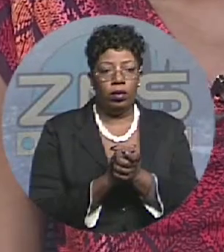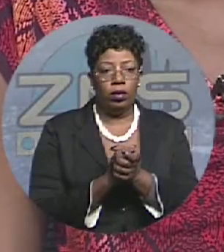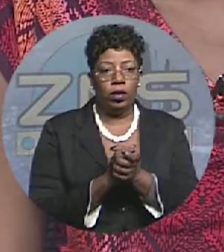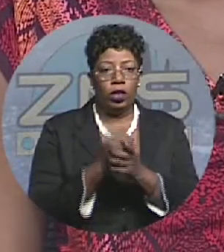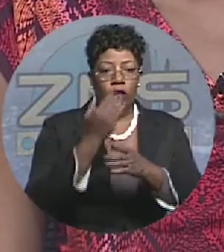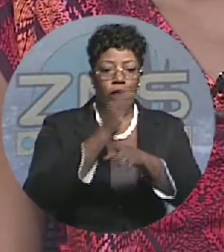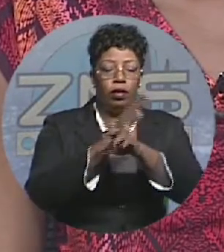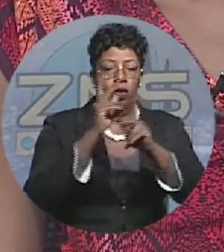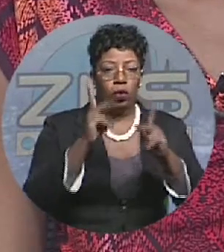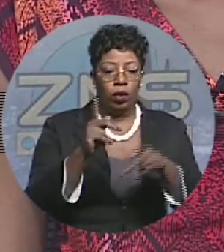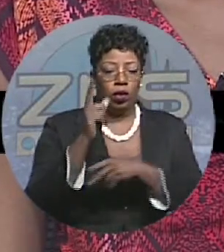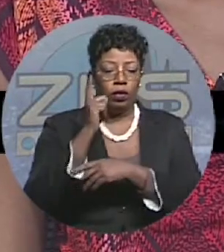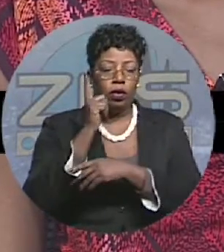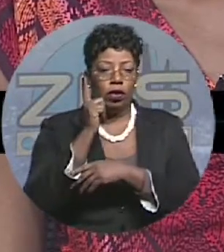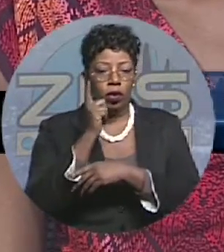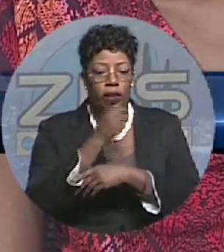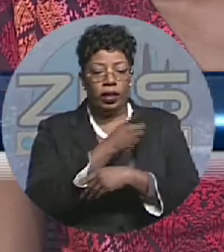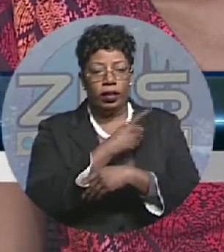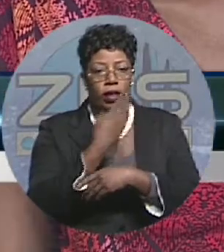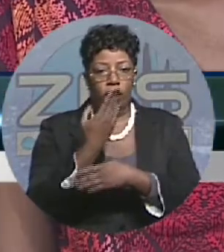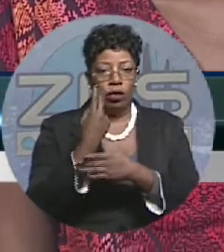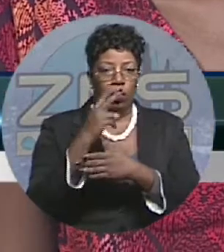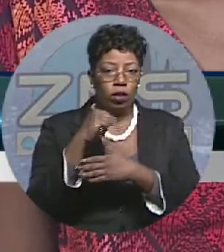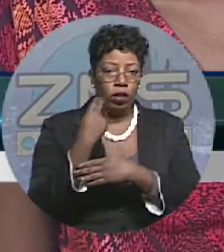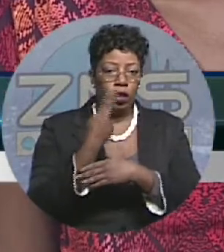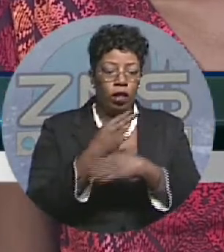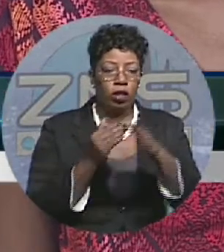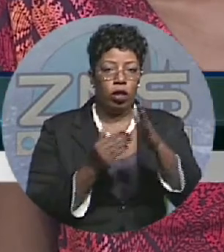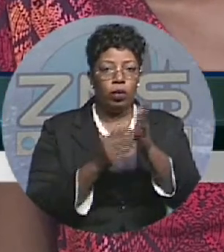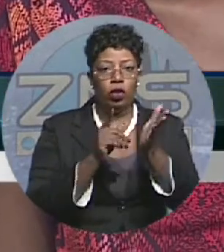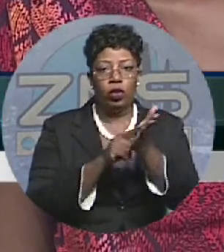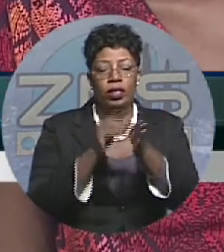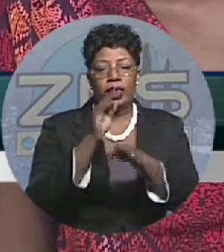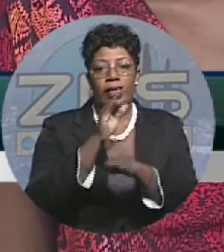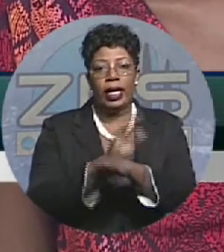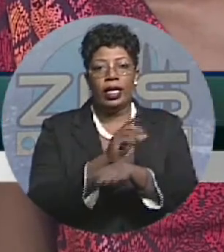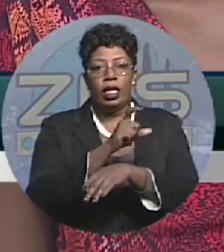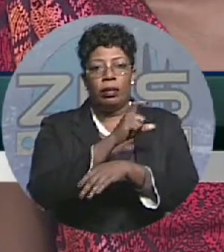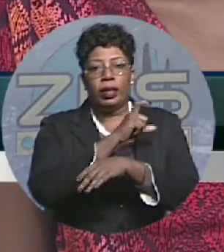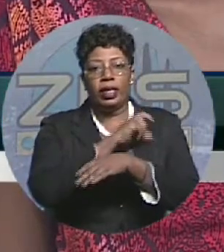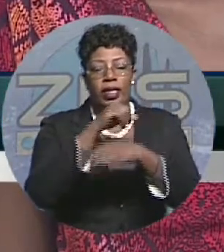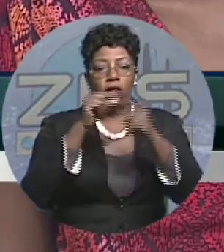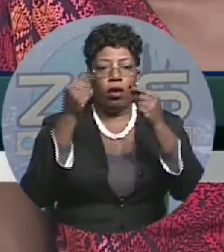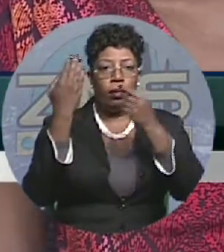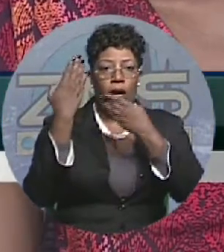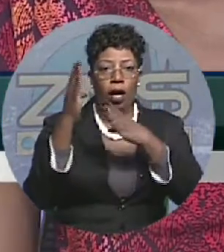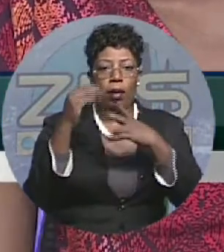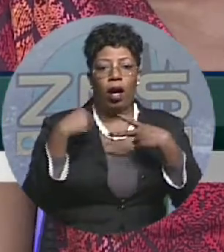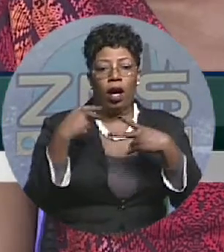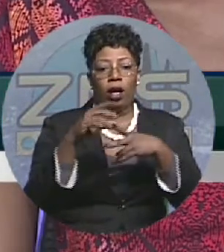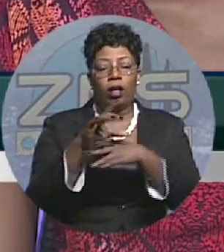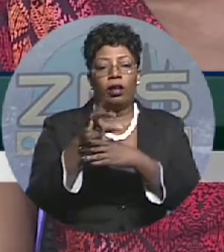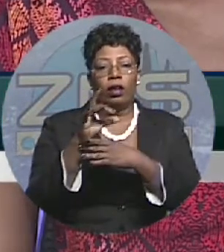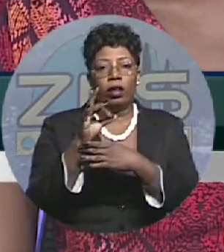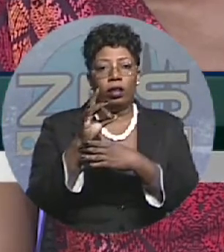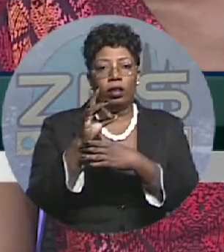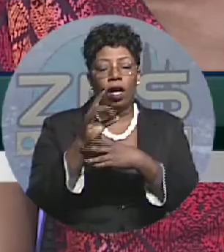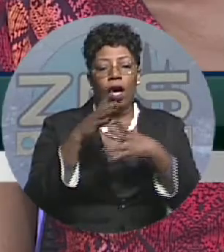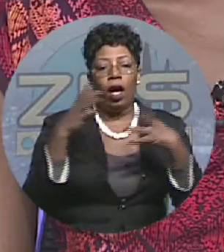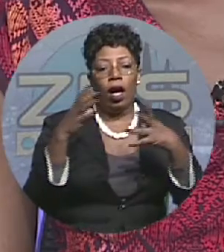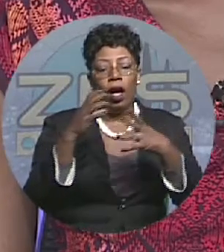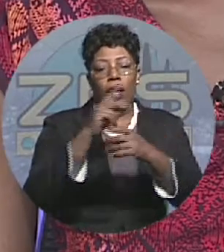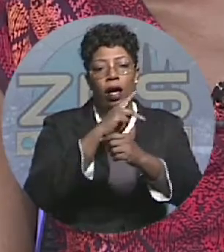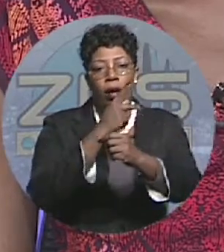Good evening, everyone. I'm LeDaunne Davis. Thanks so much for tuning in. Topping the news tonight, police over in Grand Bahama have uncovered a quantity of